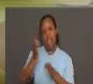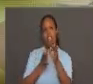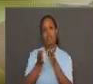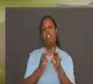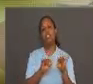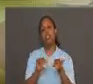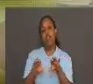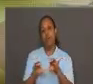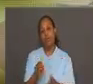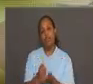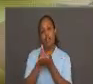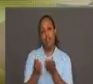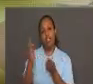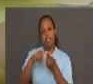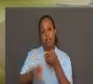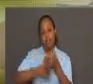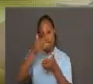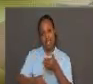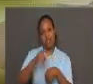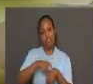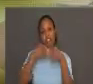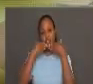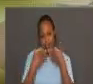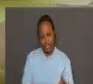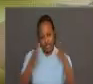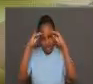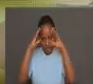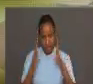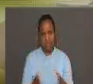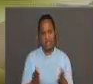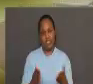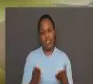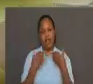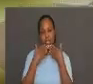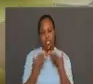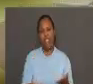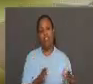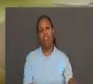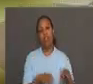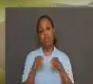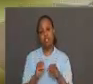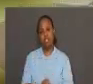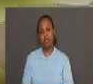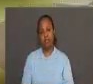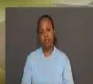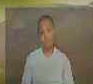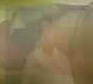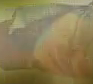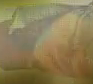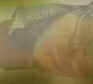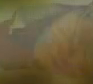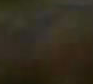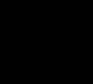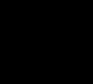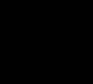their opinions. Until next time, thank you, teacher. Thank you, students.